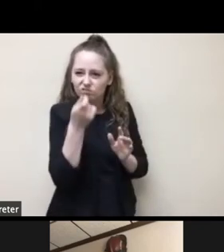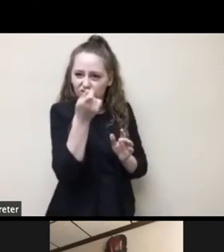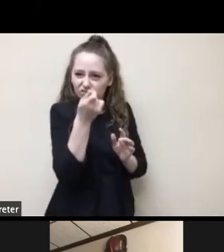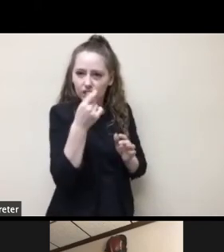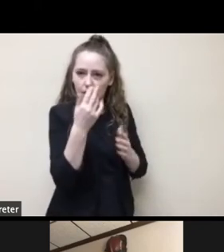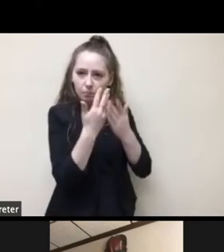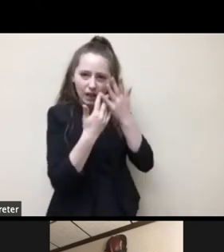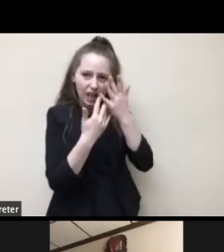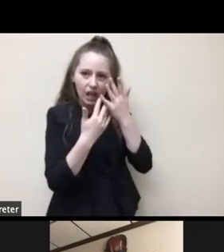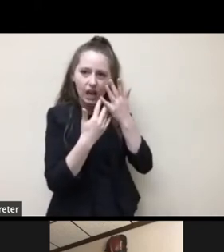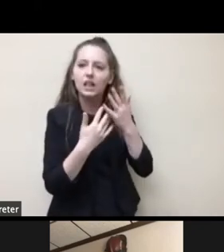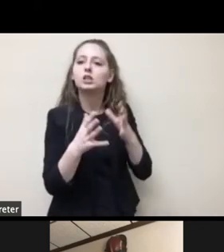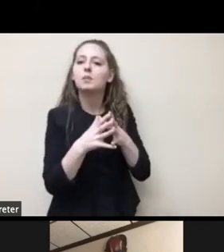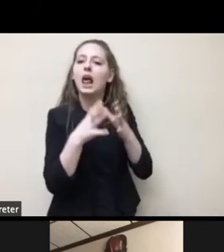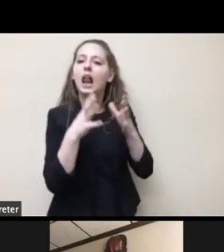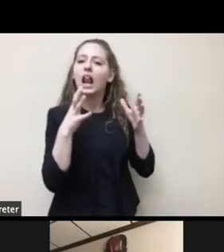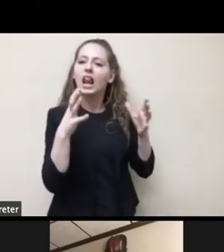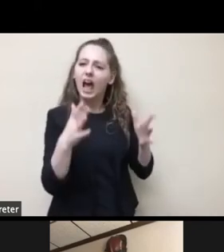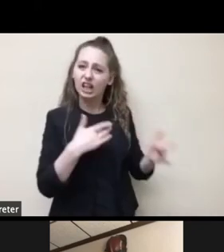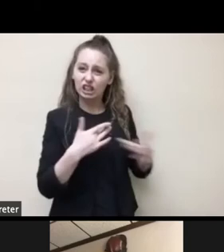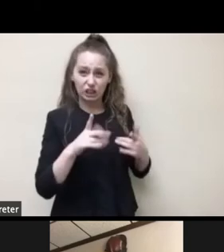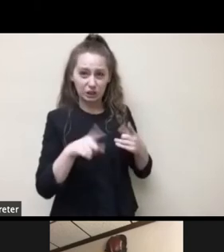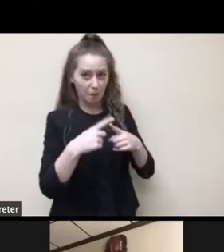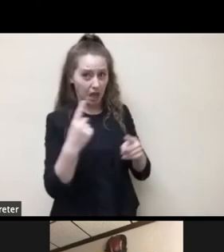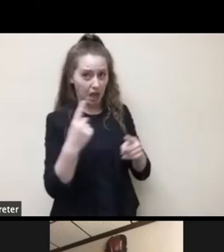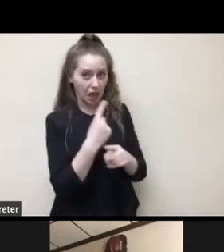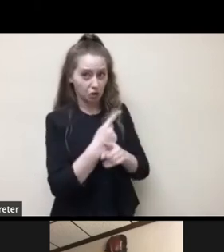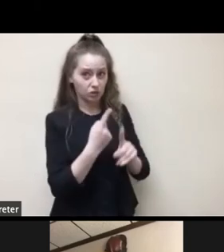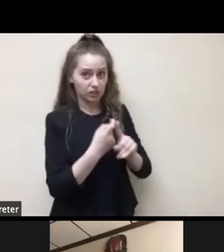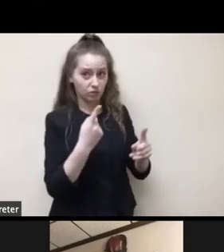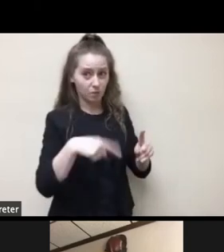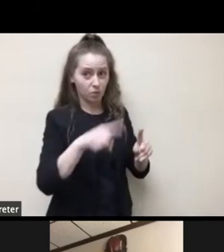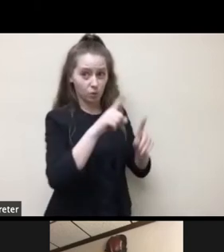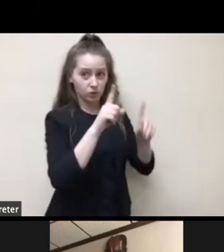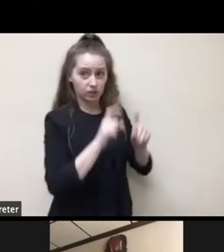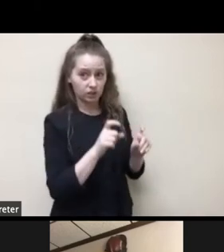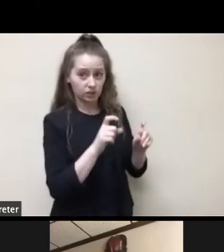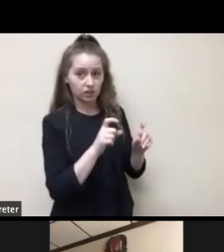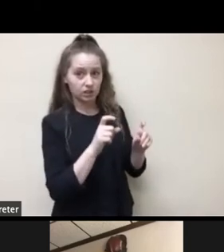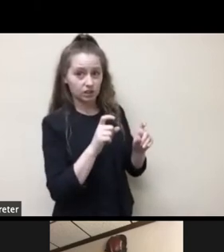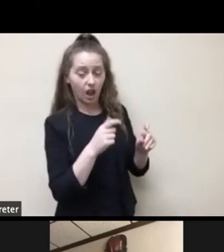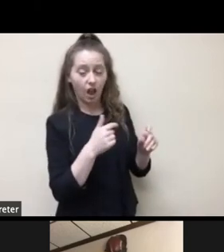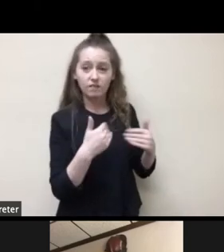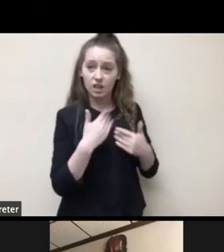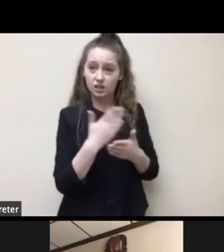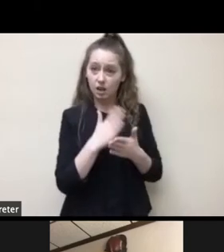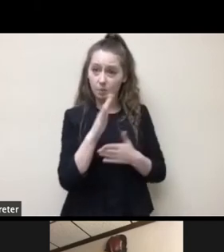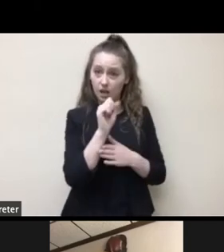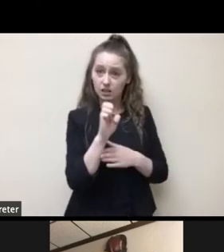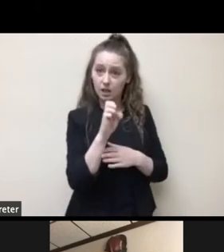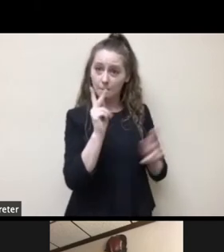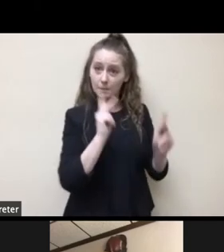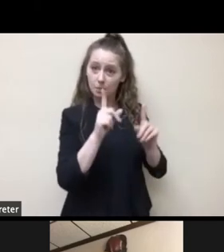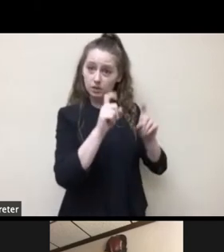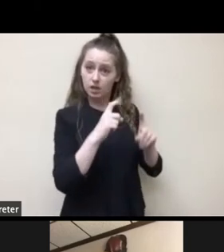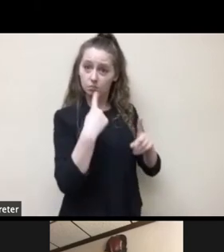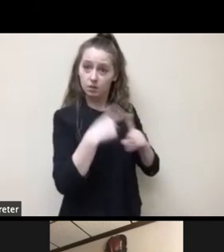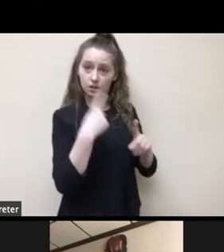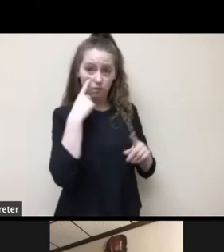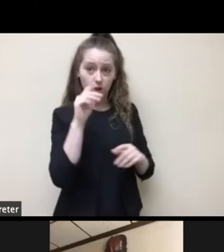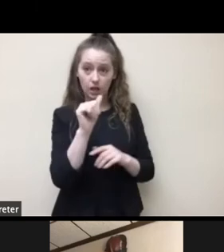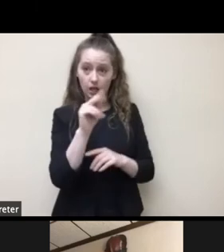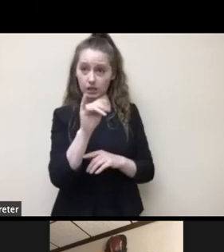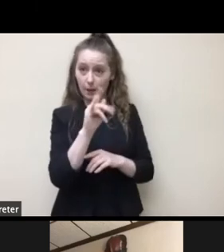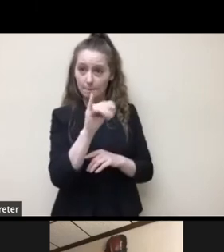lot of concerns about accuracy from those. I've had some cases where people have tested positive for antibodies using the